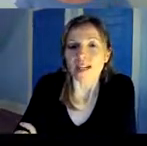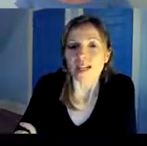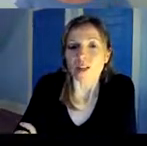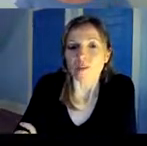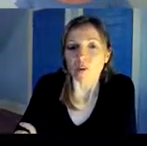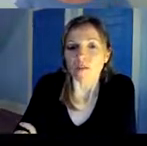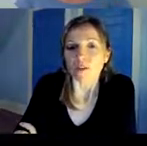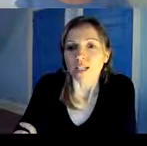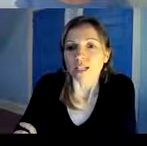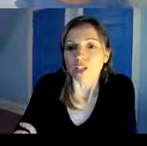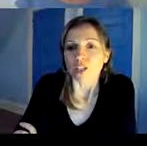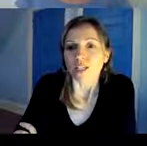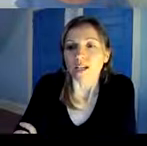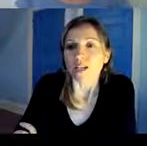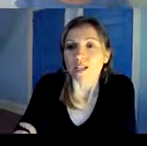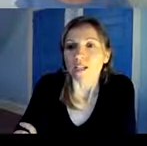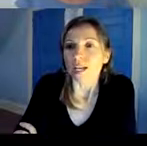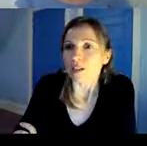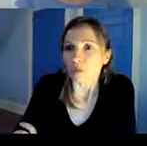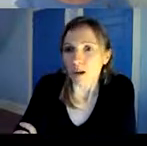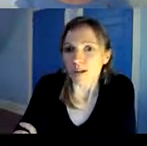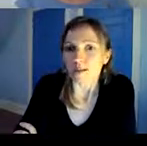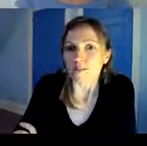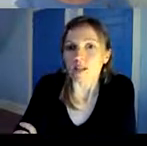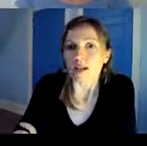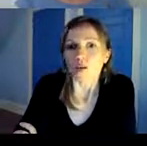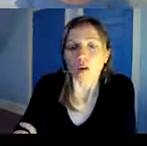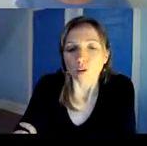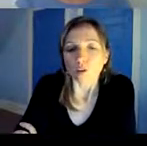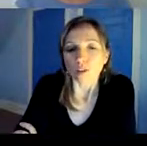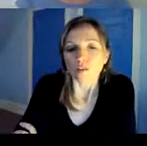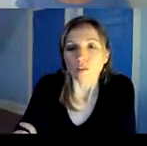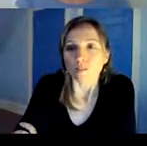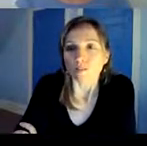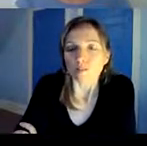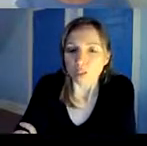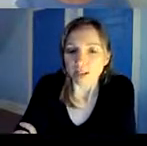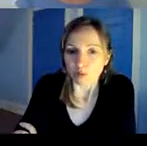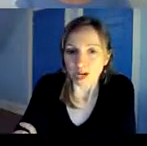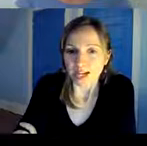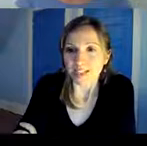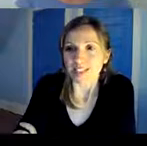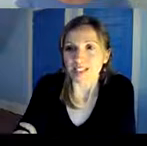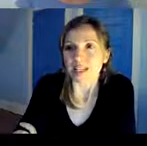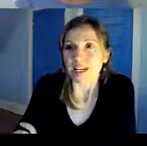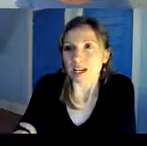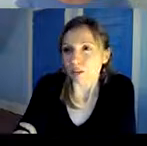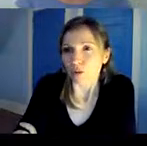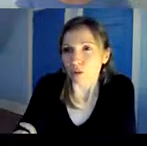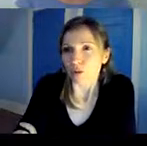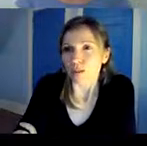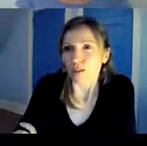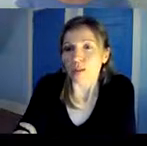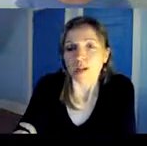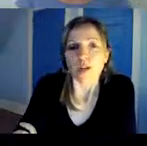but it's a not-for-profit organization that is Canada-wide. And there are all sorts of best management practices and